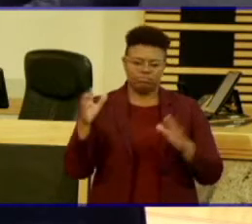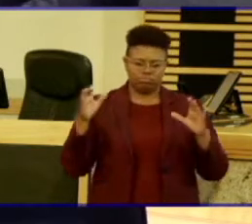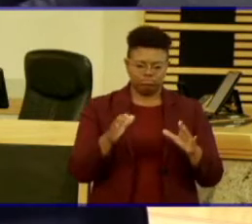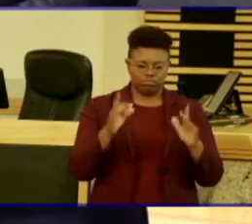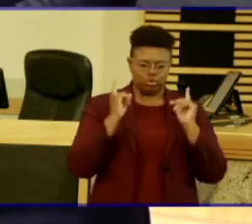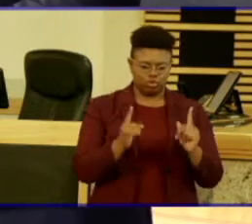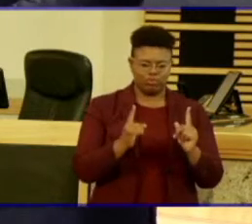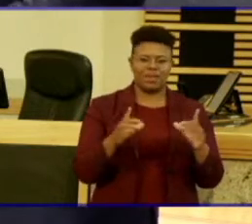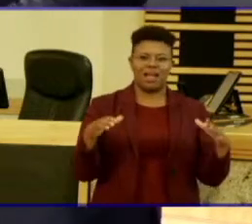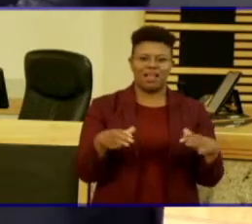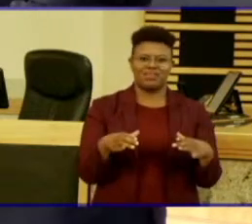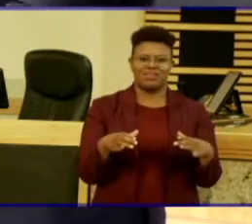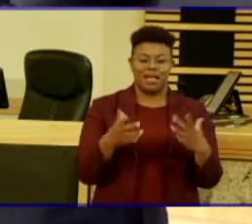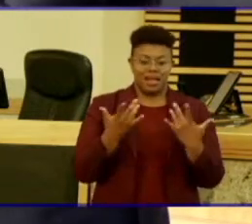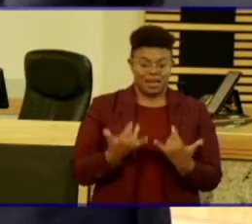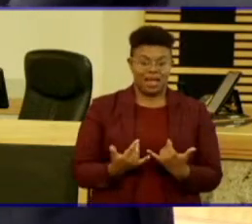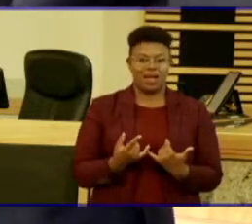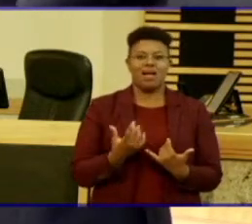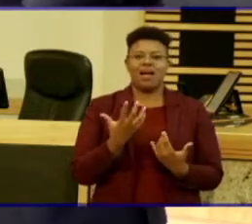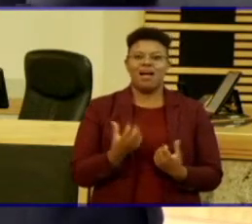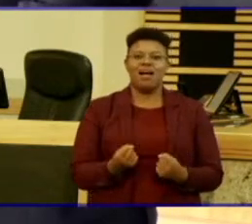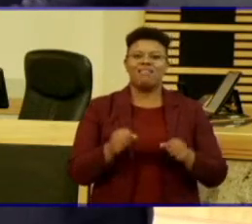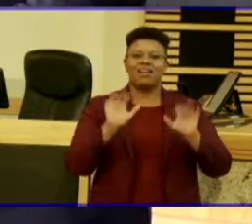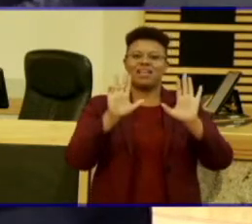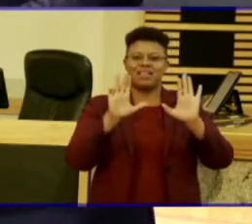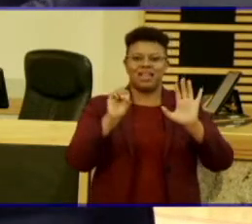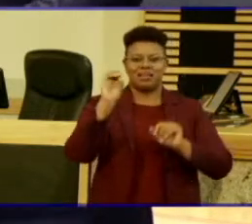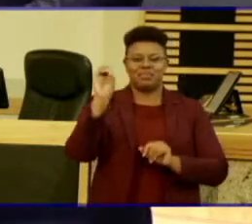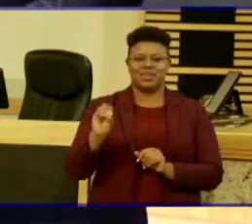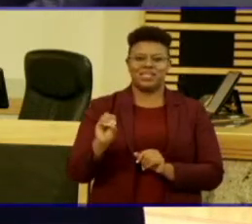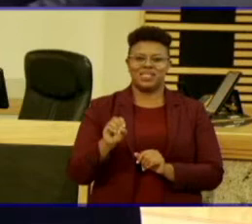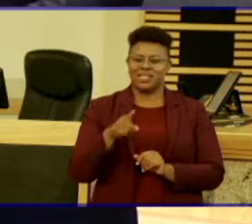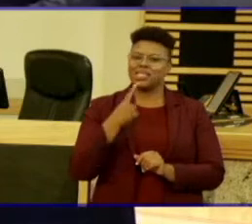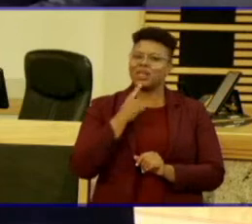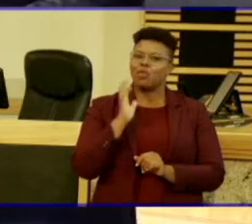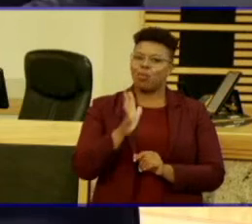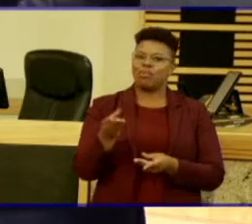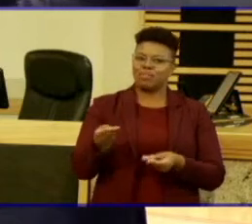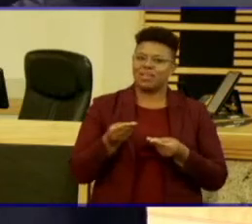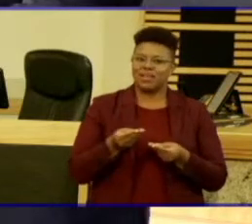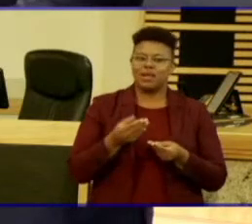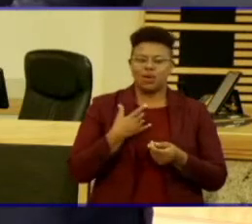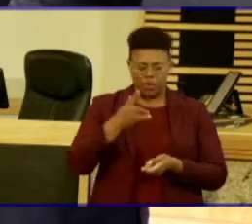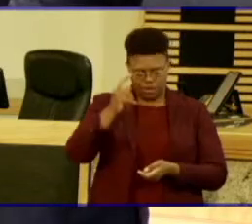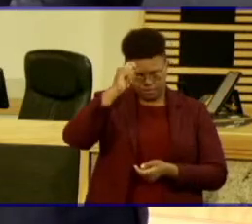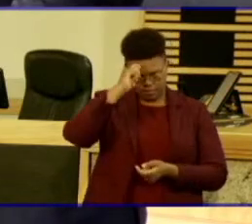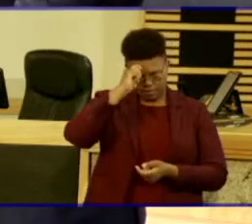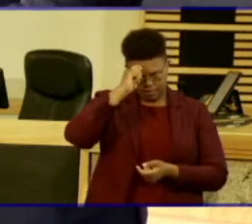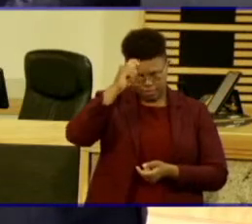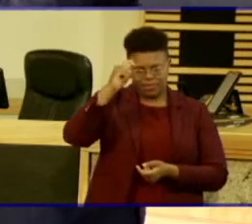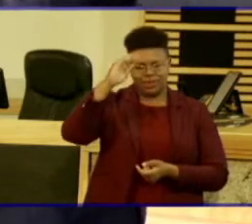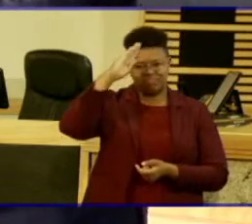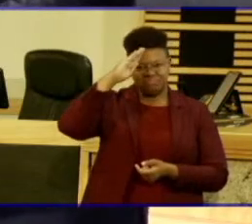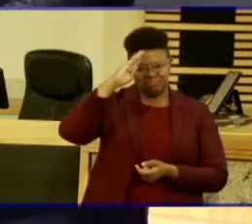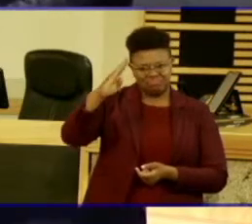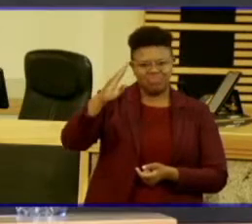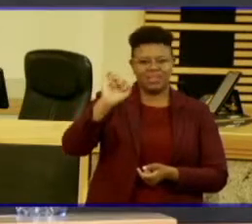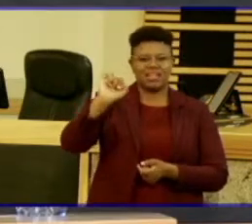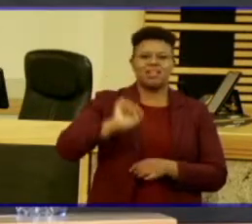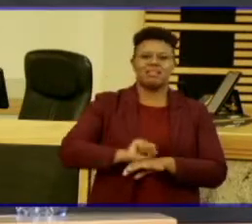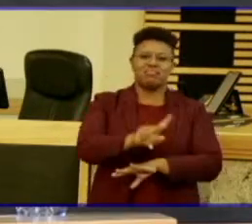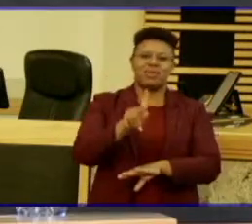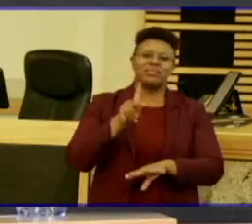eklasini. Ngoku usinike u 90% ebethe uzasinika yena. Siyakhahlela ke kakhulu pha